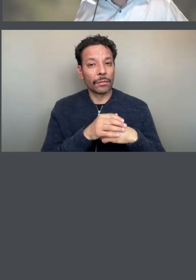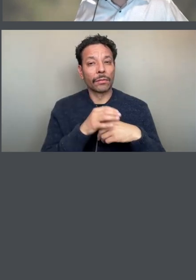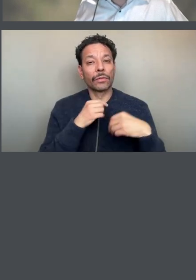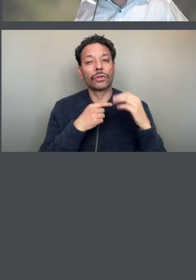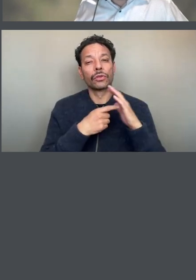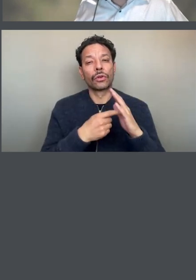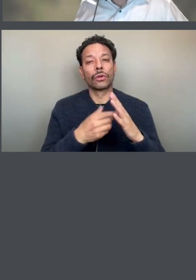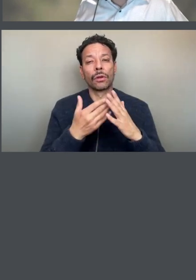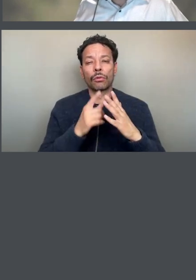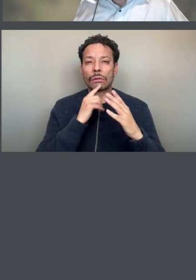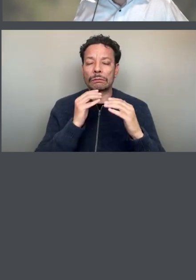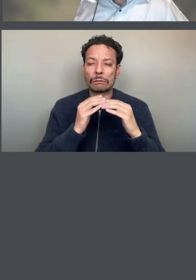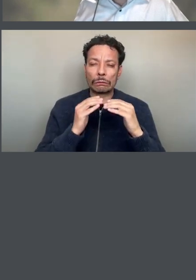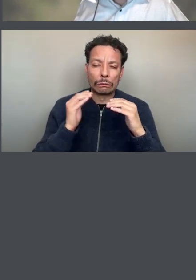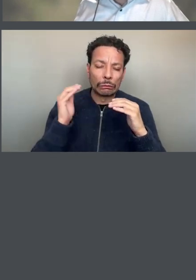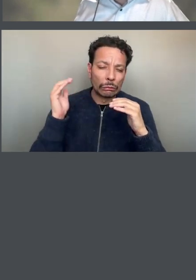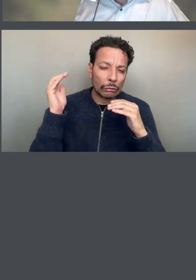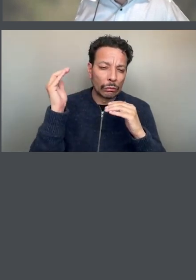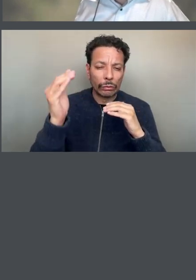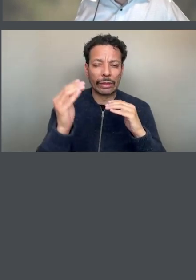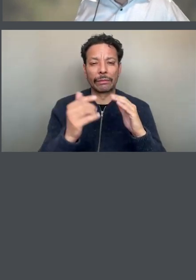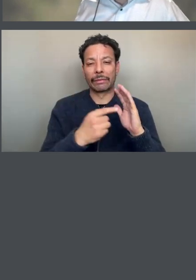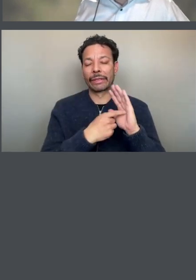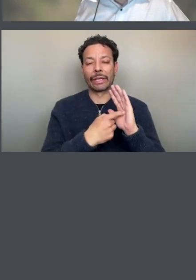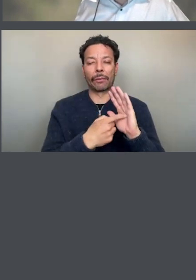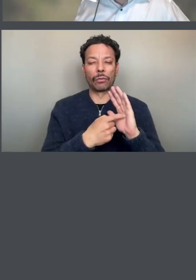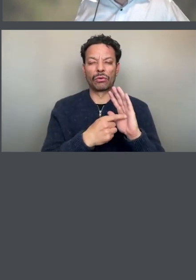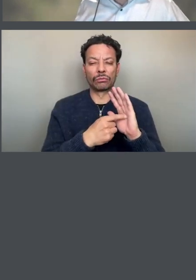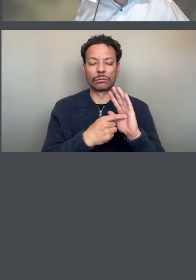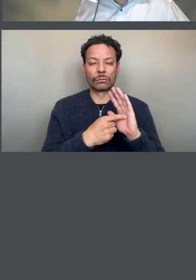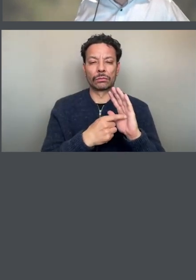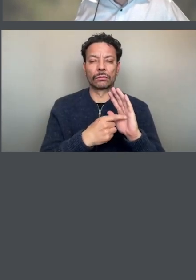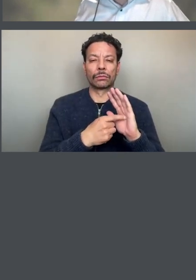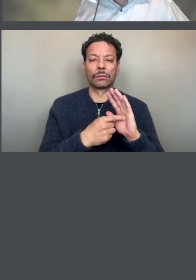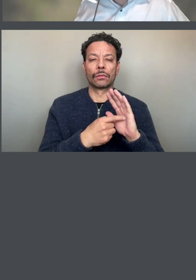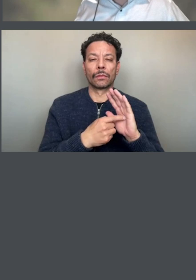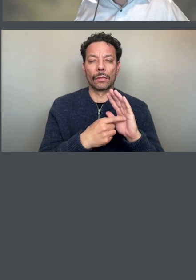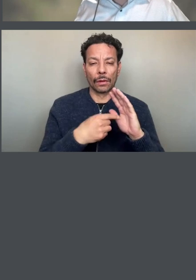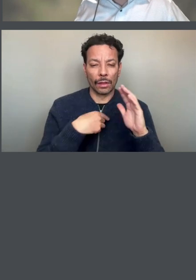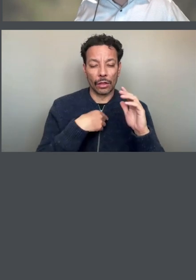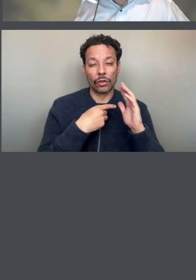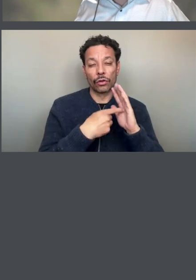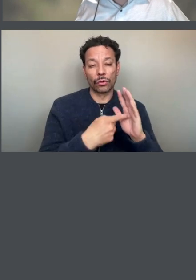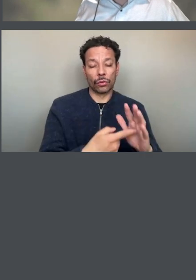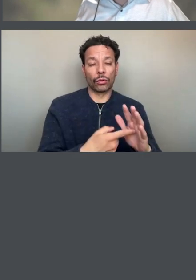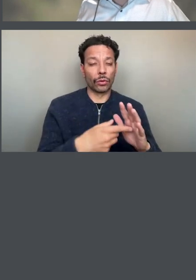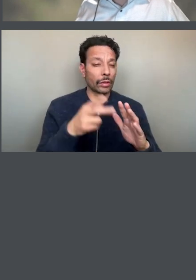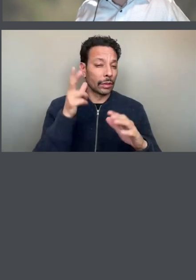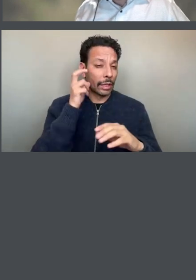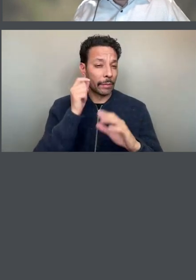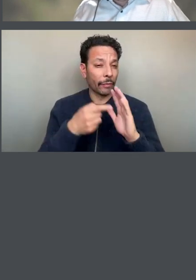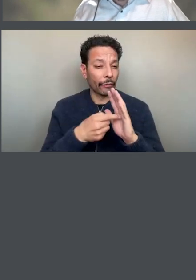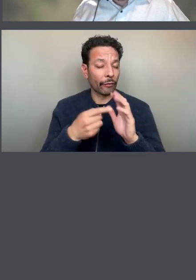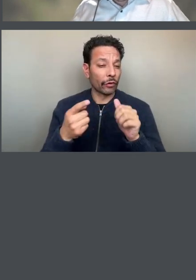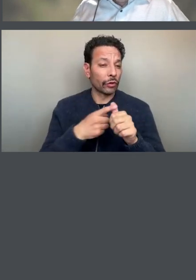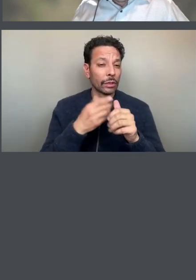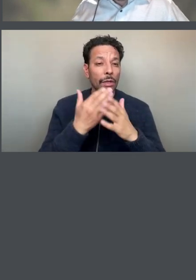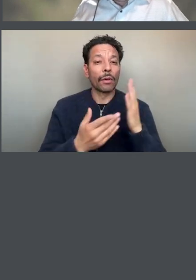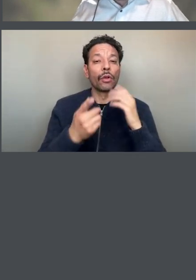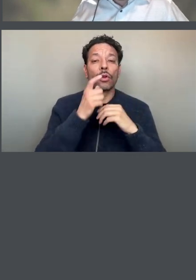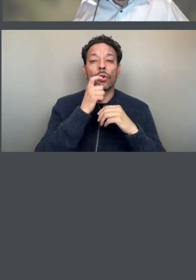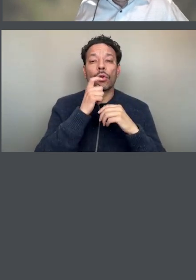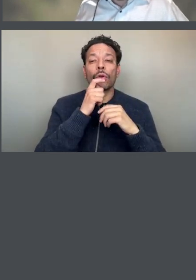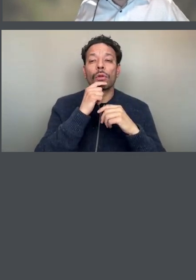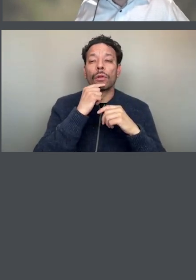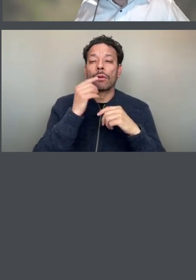you some extreme examples. So I'll play you this example first. This is somebody who gets